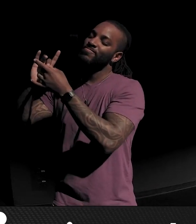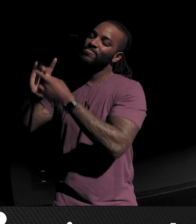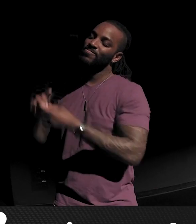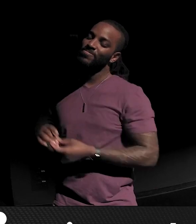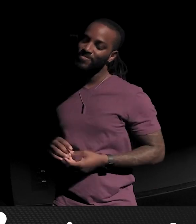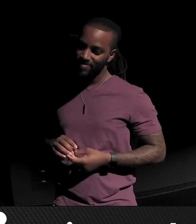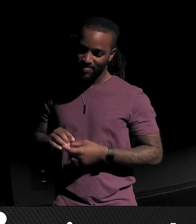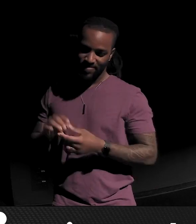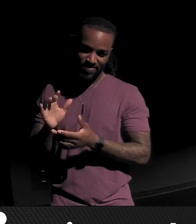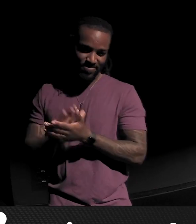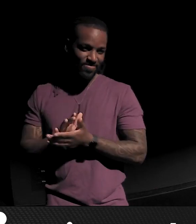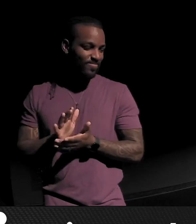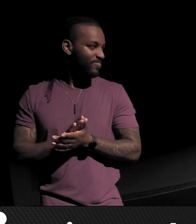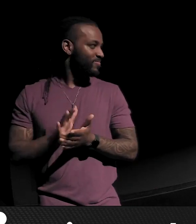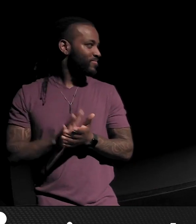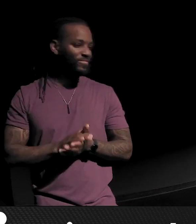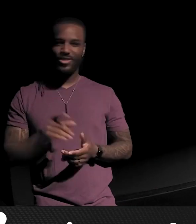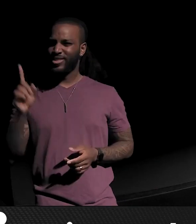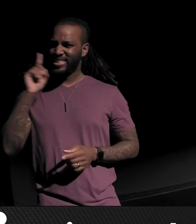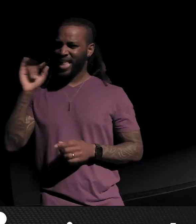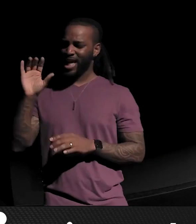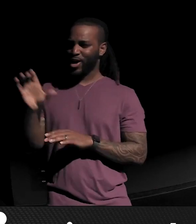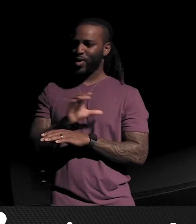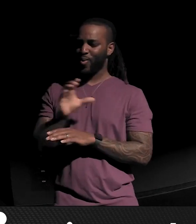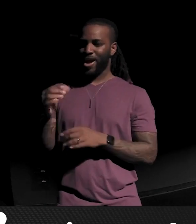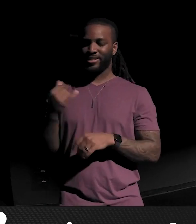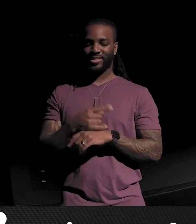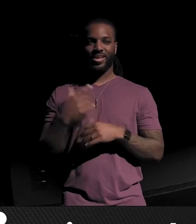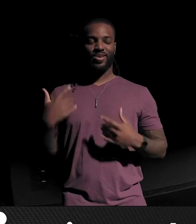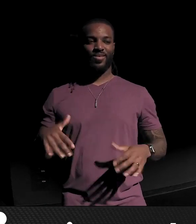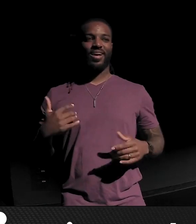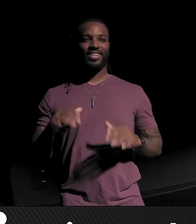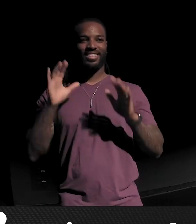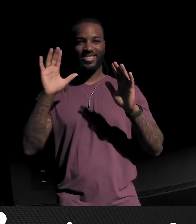the Lord. You all sound like a choir today. That's amazing.